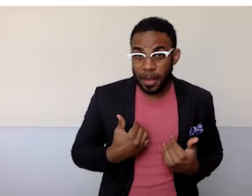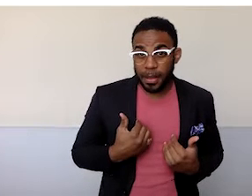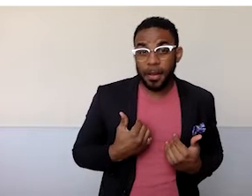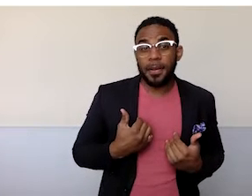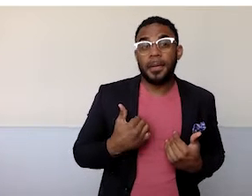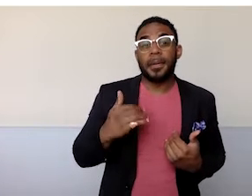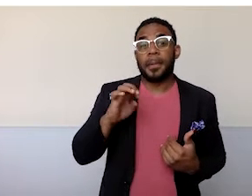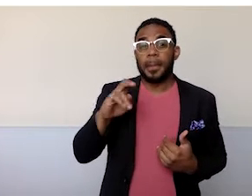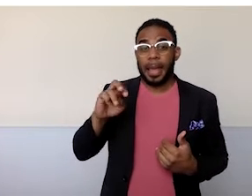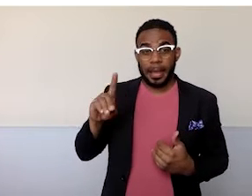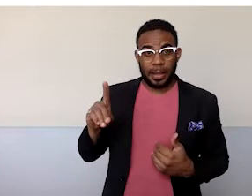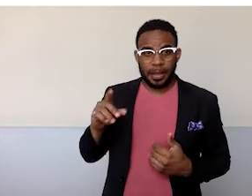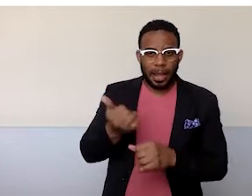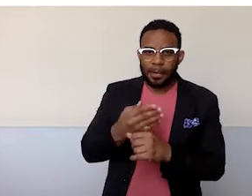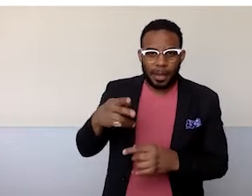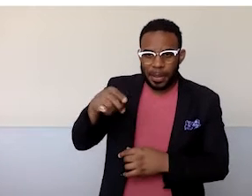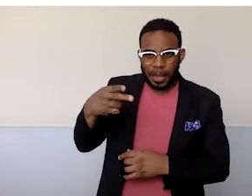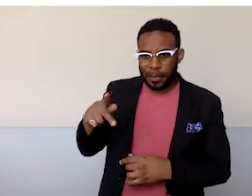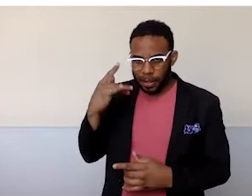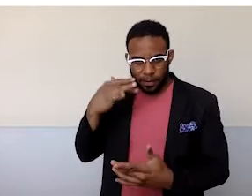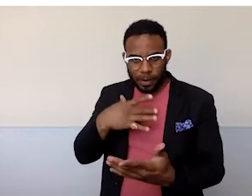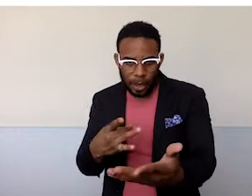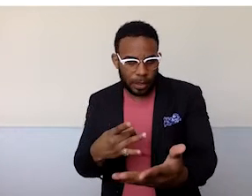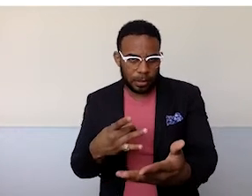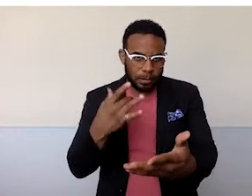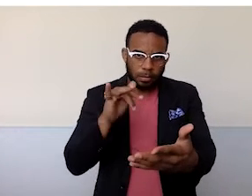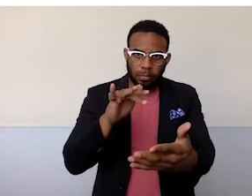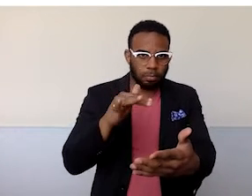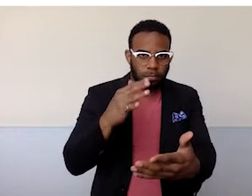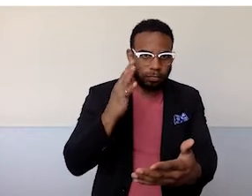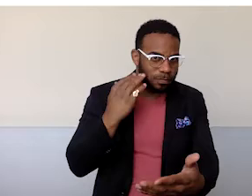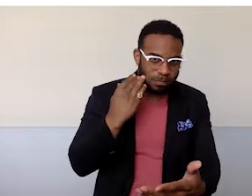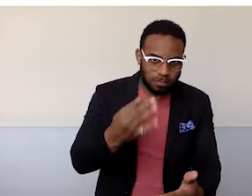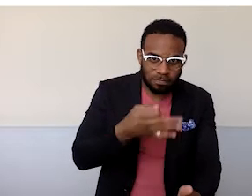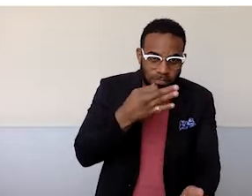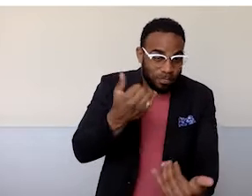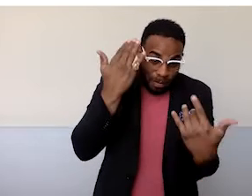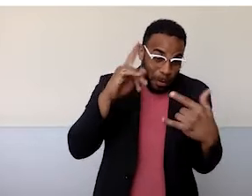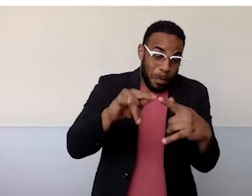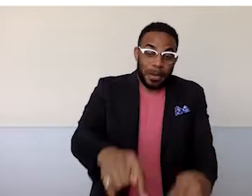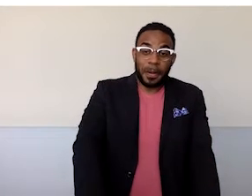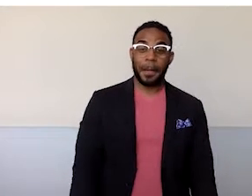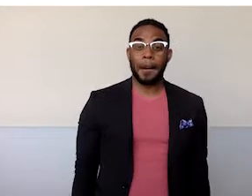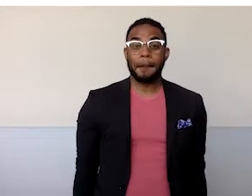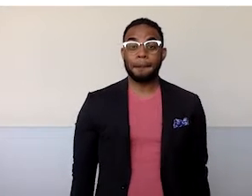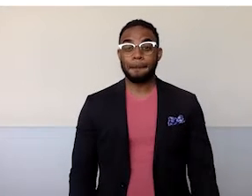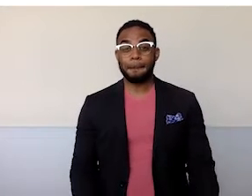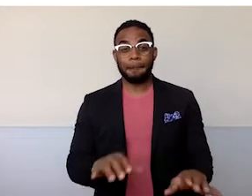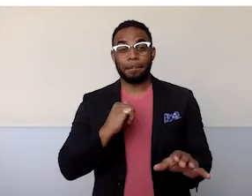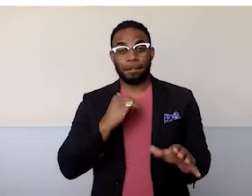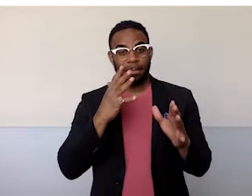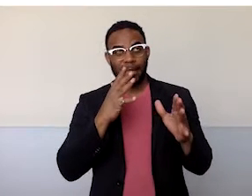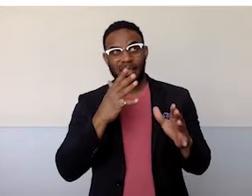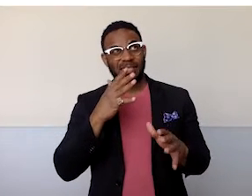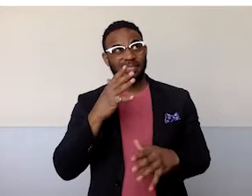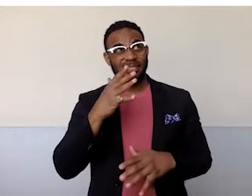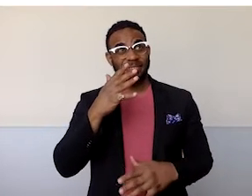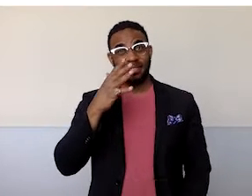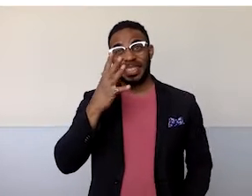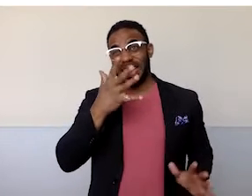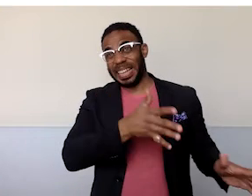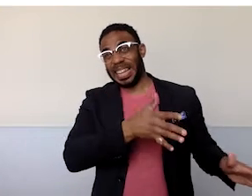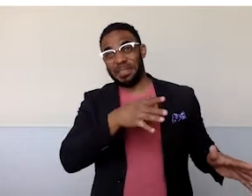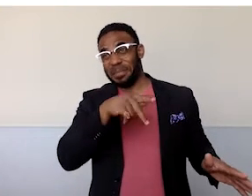backend written with PHP, which I feel like a few of us really, I don't know, but then I left PHP about